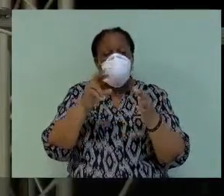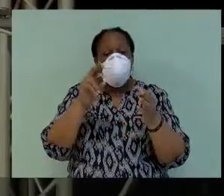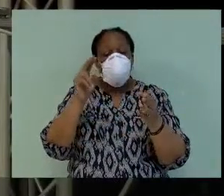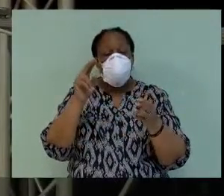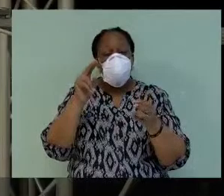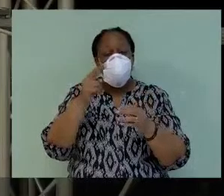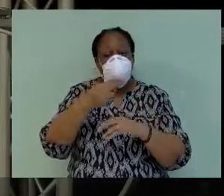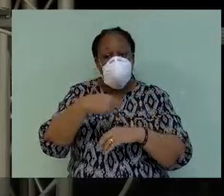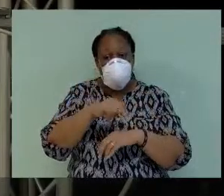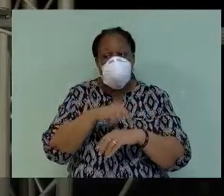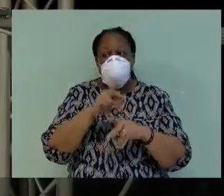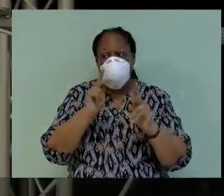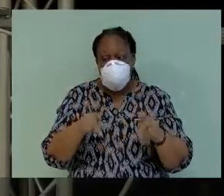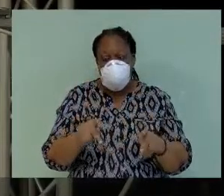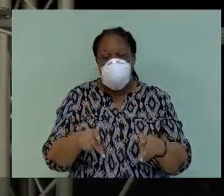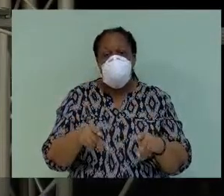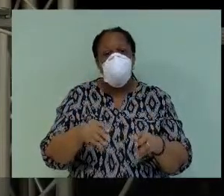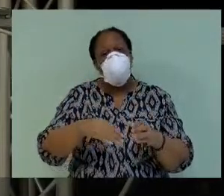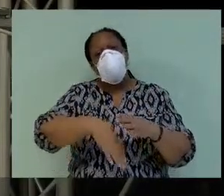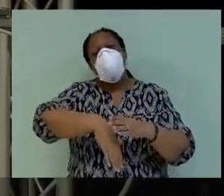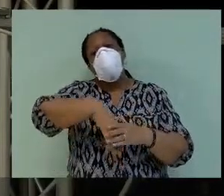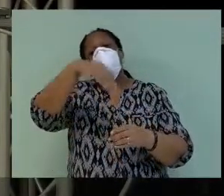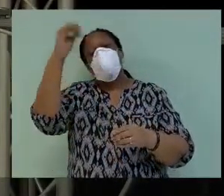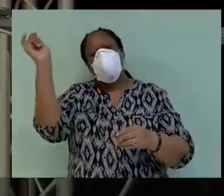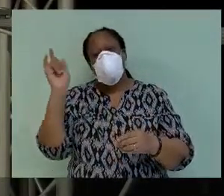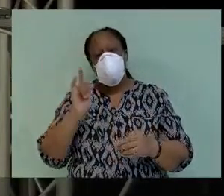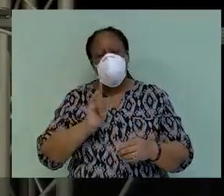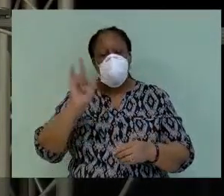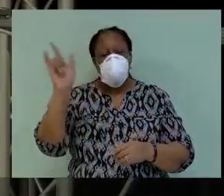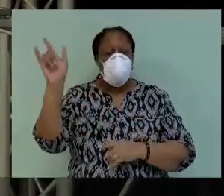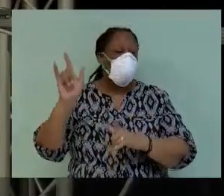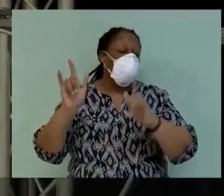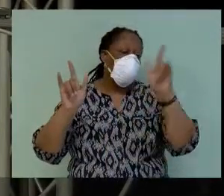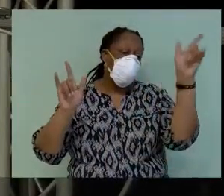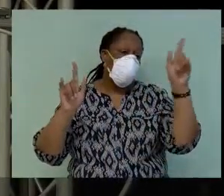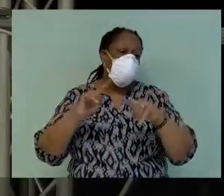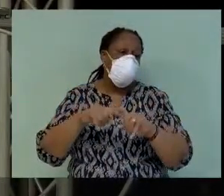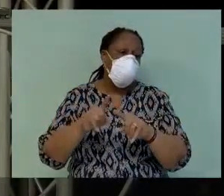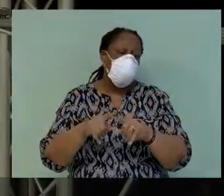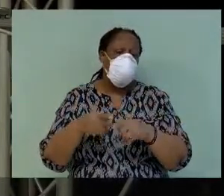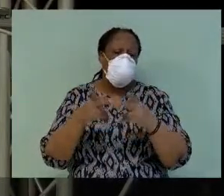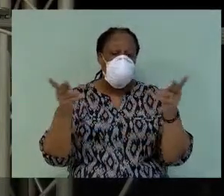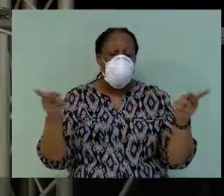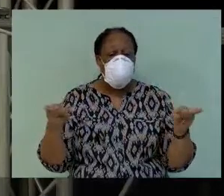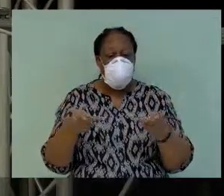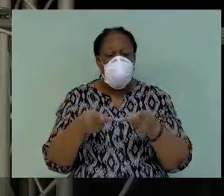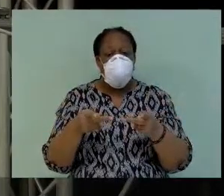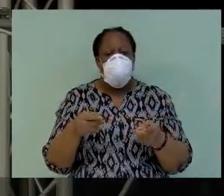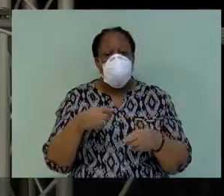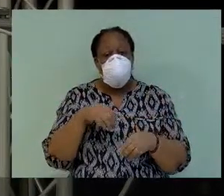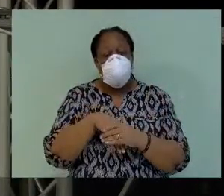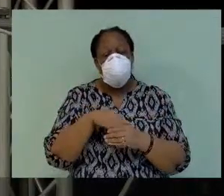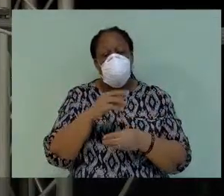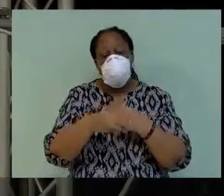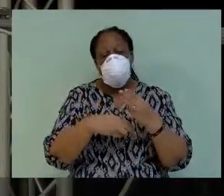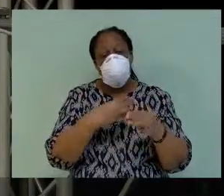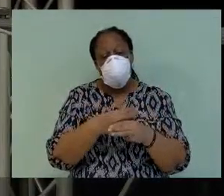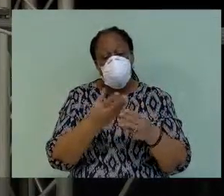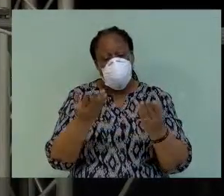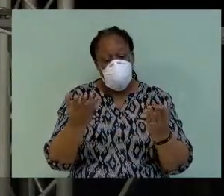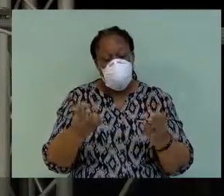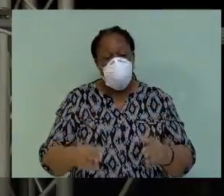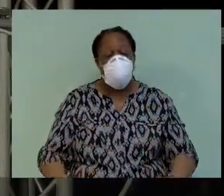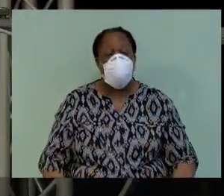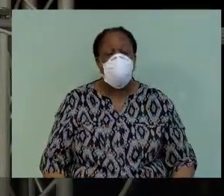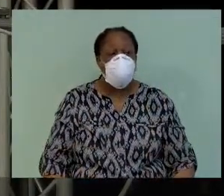at all. We've had deaths of nationals from the COVID-19 in the diaspora, in